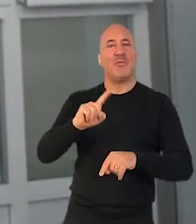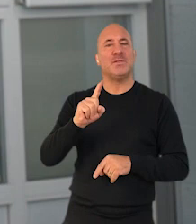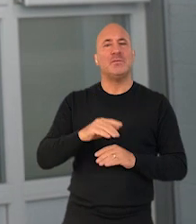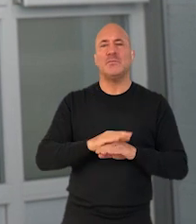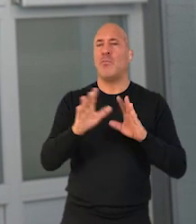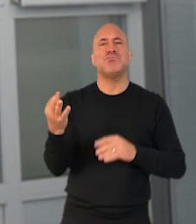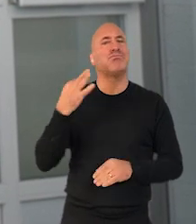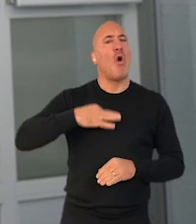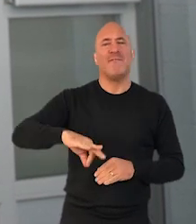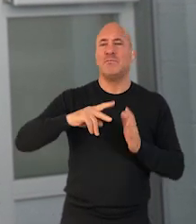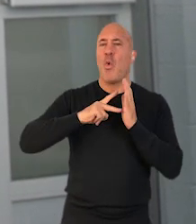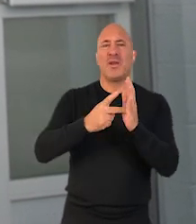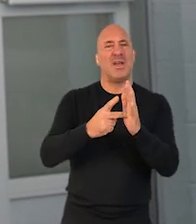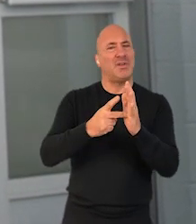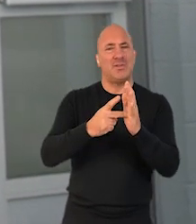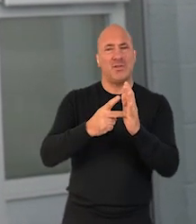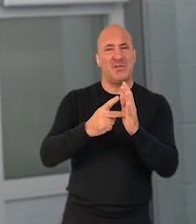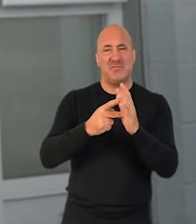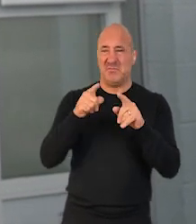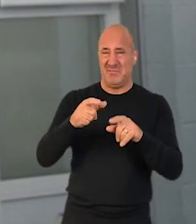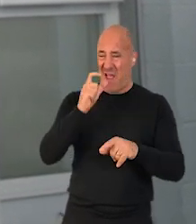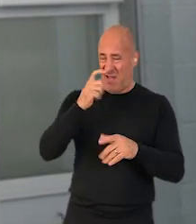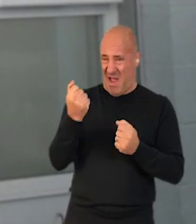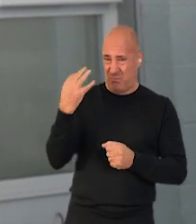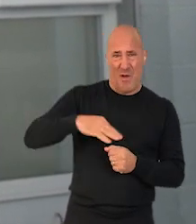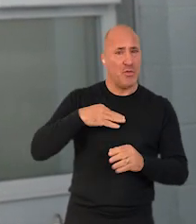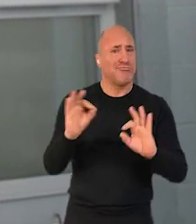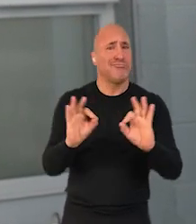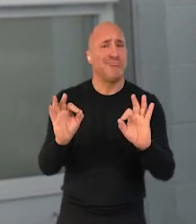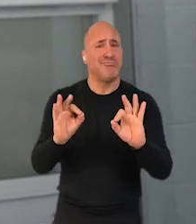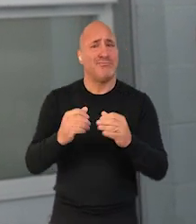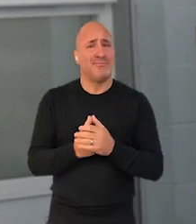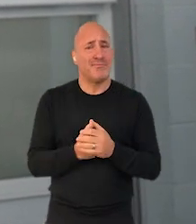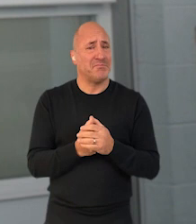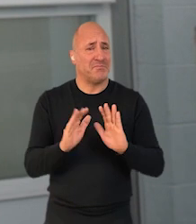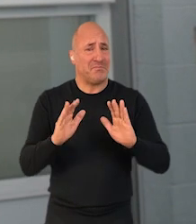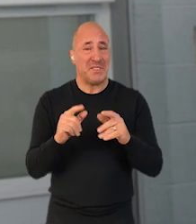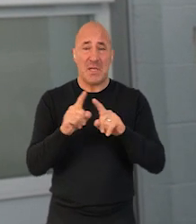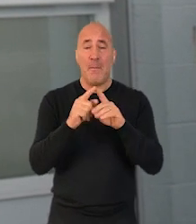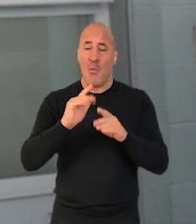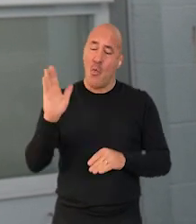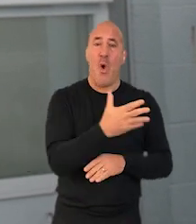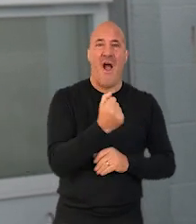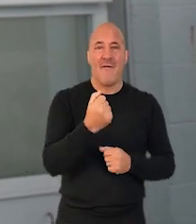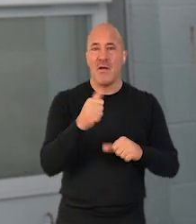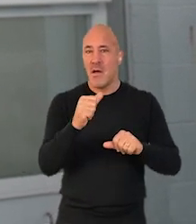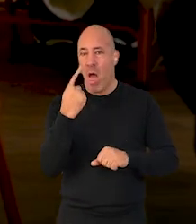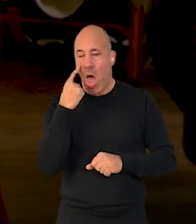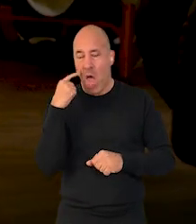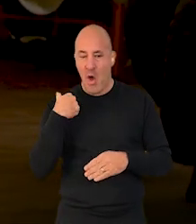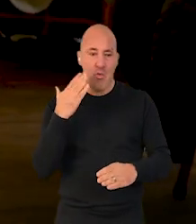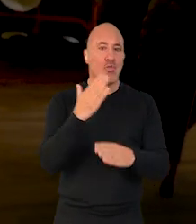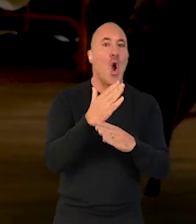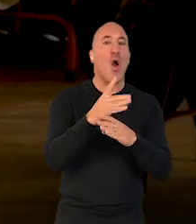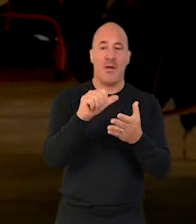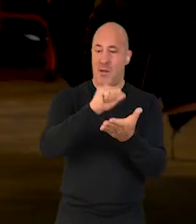sustainable. The cafe is a non-for-profit organisation, as in Cafe Ways doesn't make any profit. It has also given